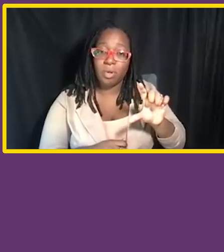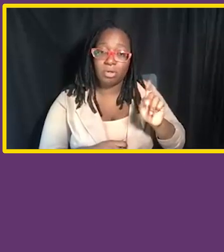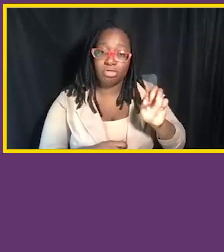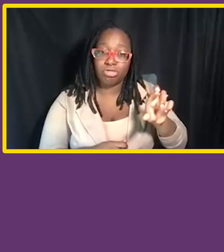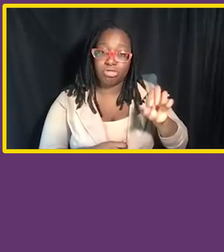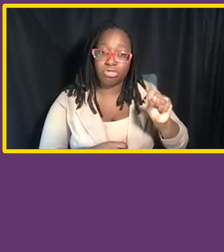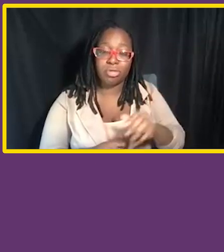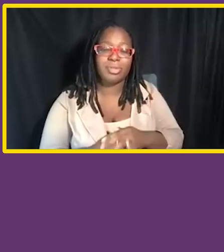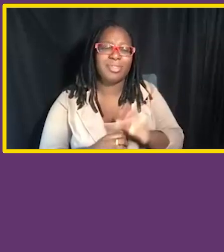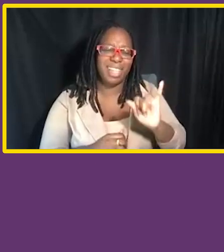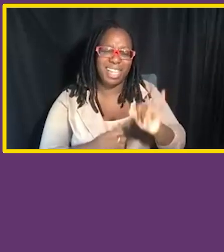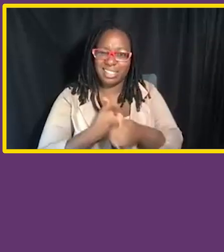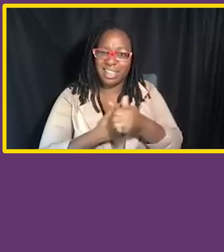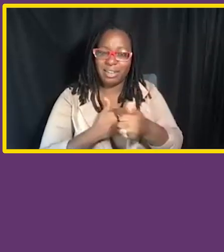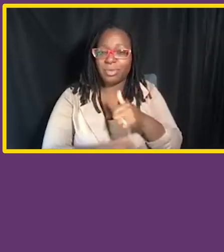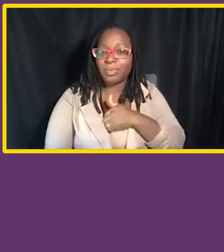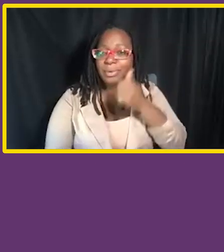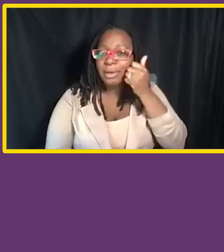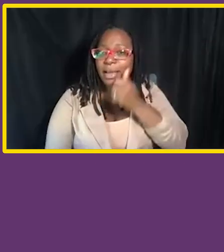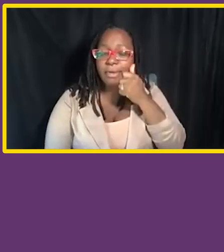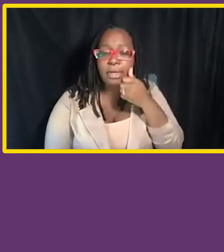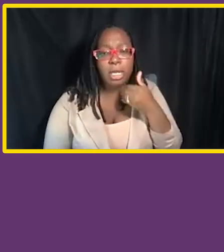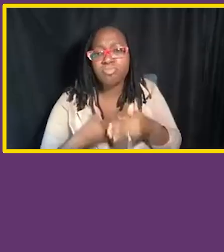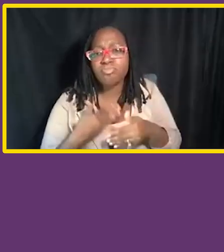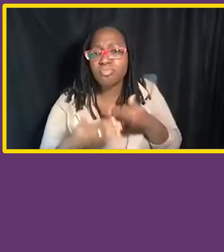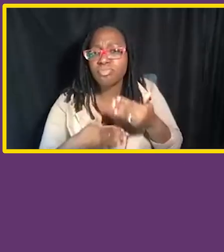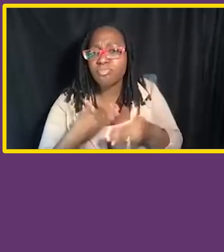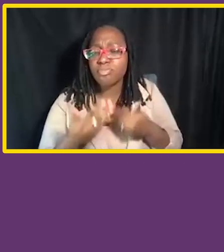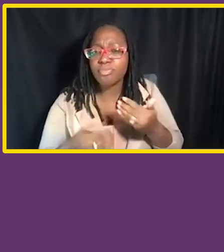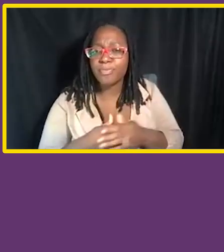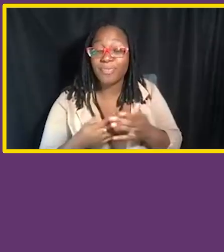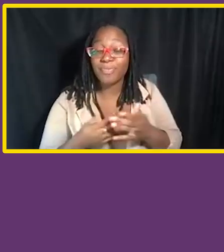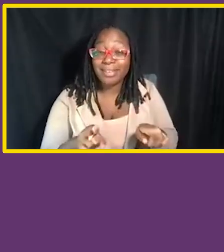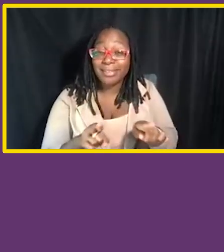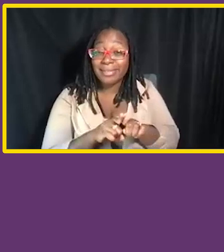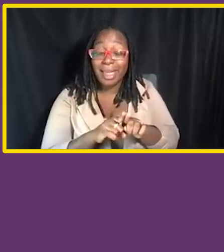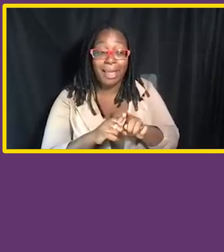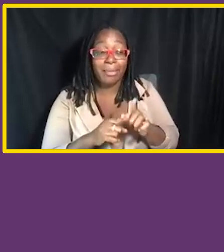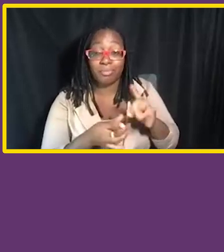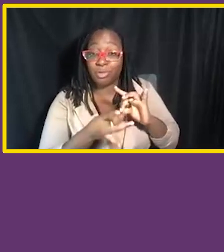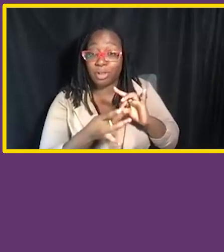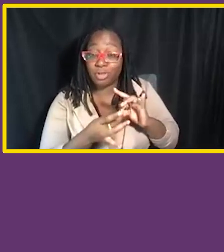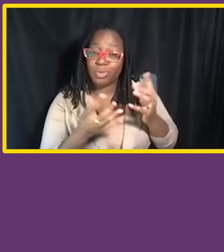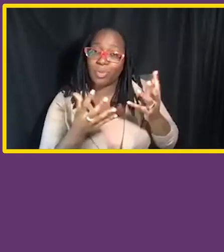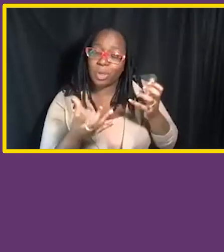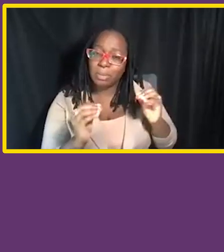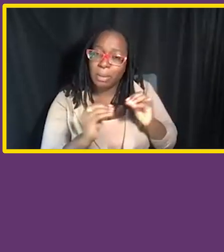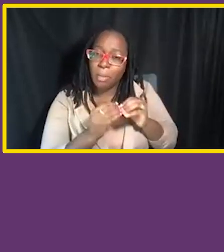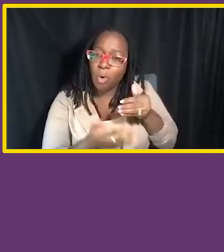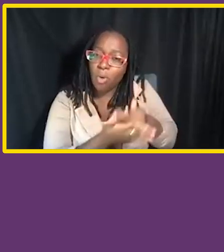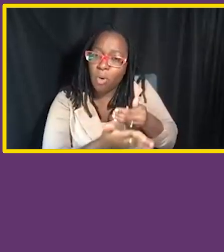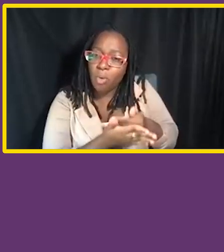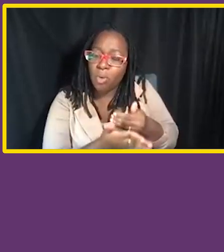move through the world with, even in relationships with people that want to be close to you,